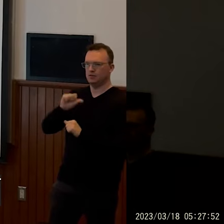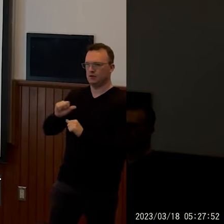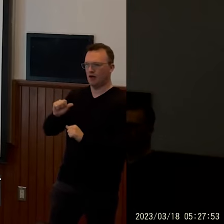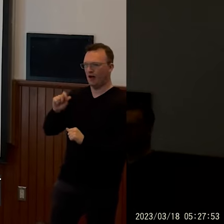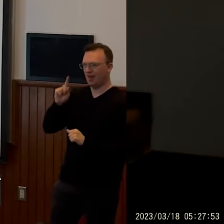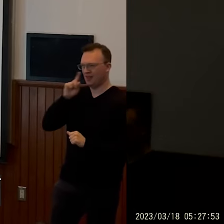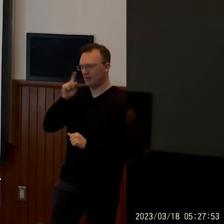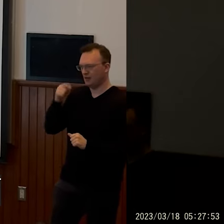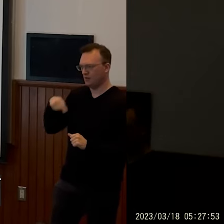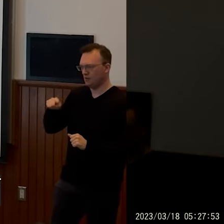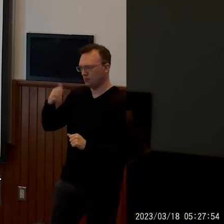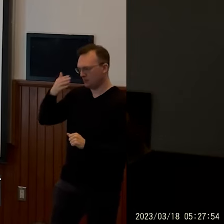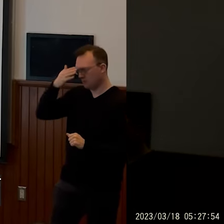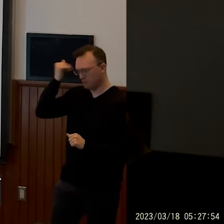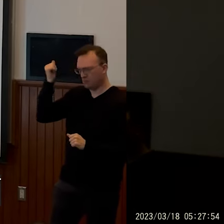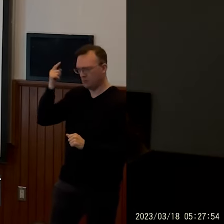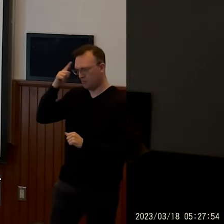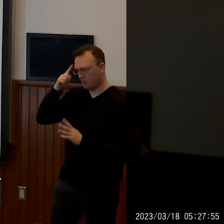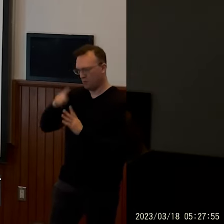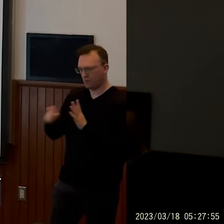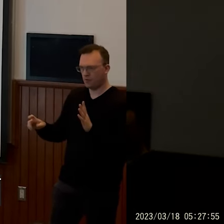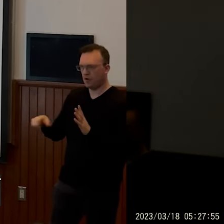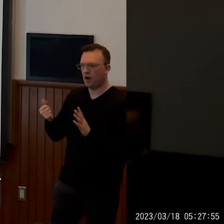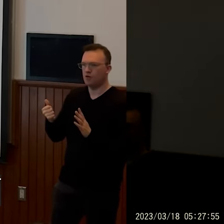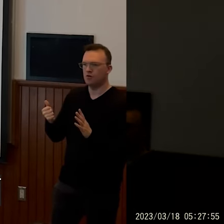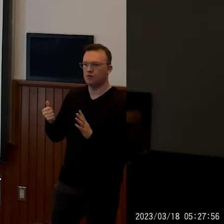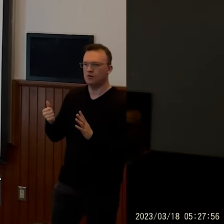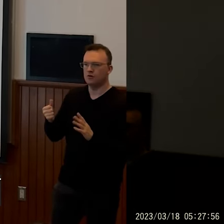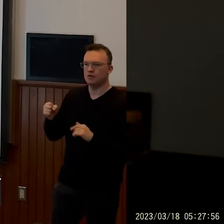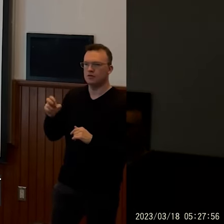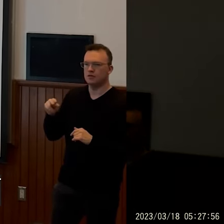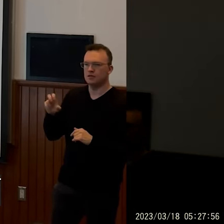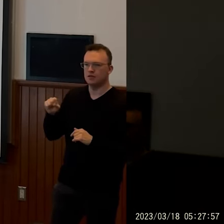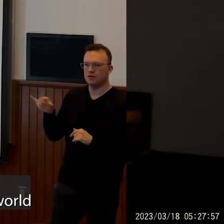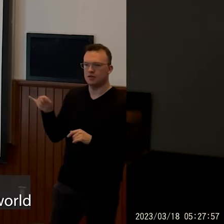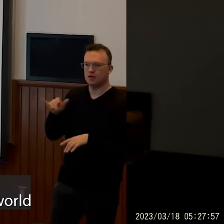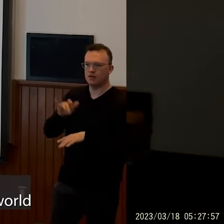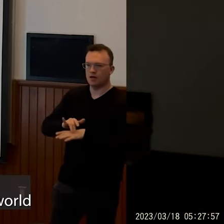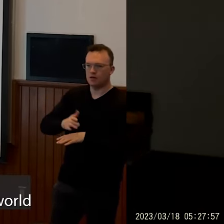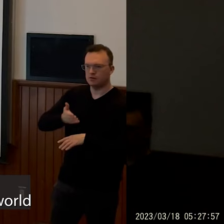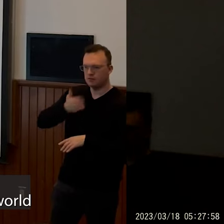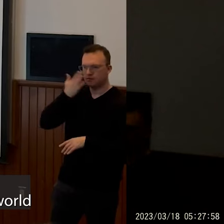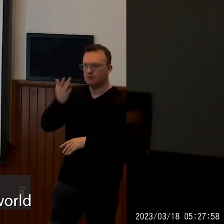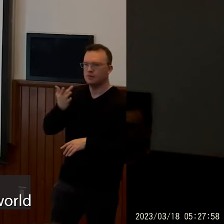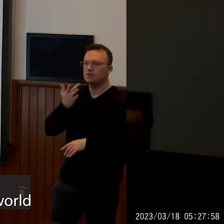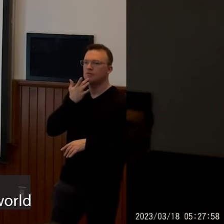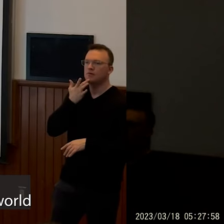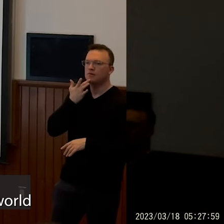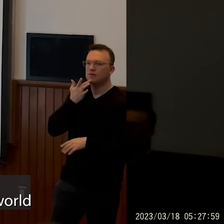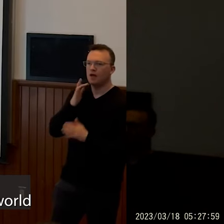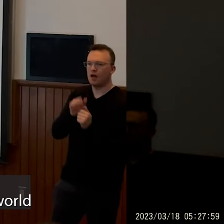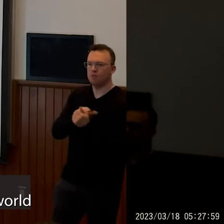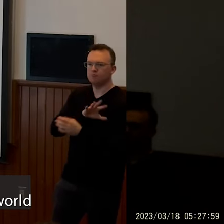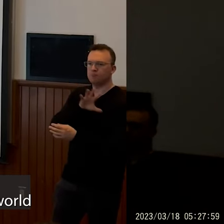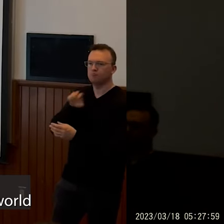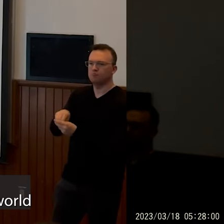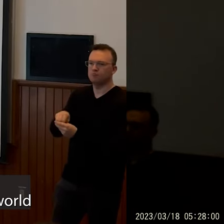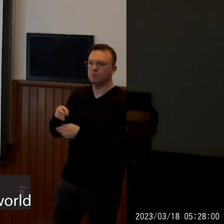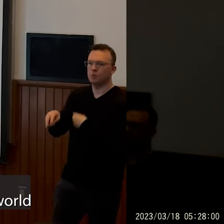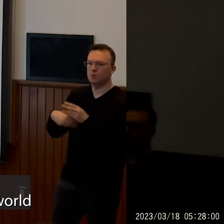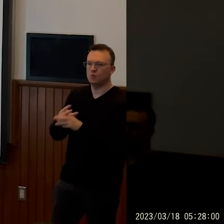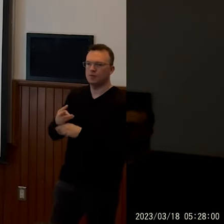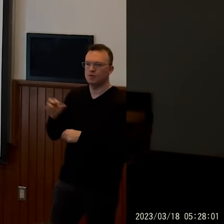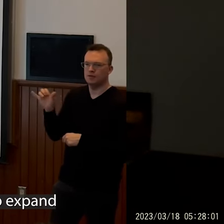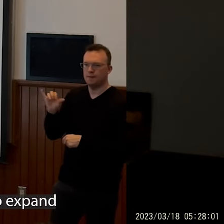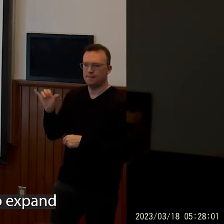that we forget the other senses like touch, smell, and taste, other ways that we also are in the